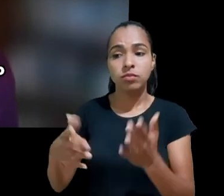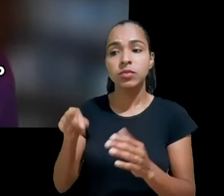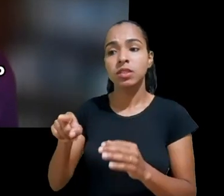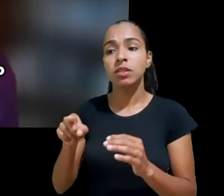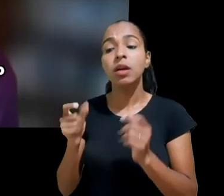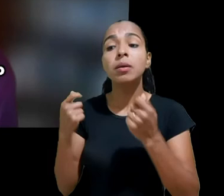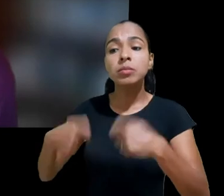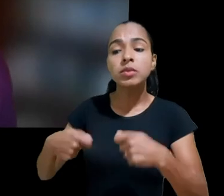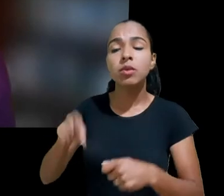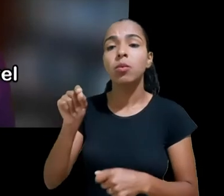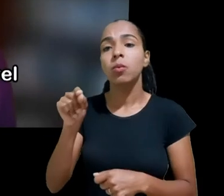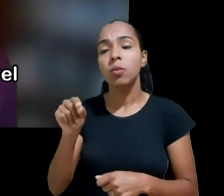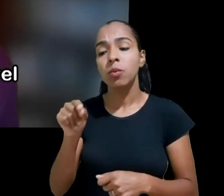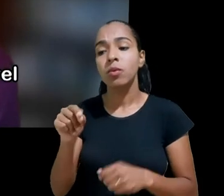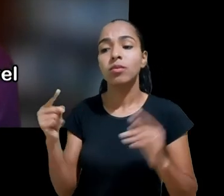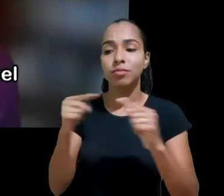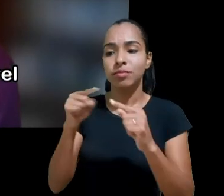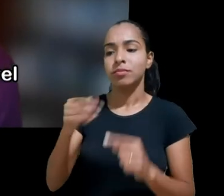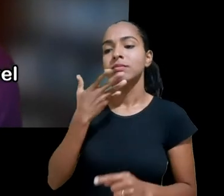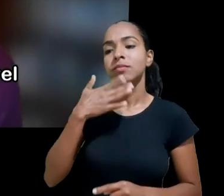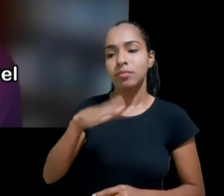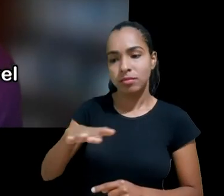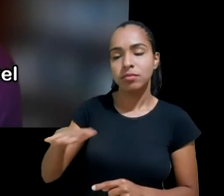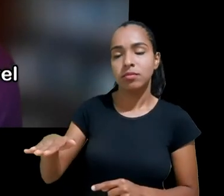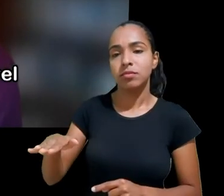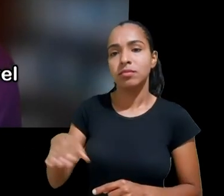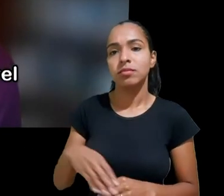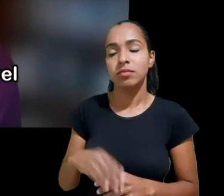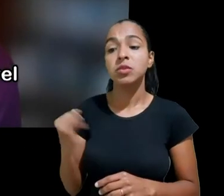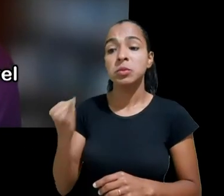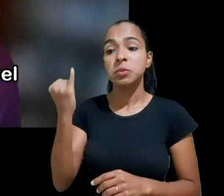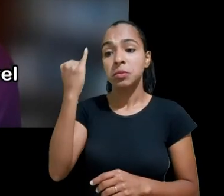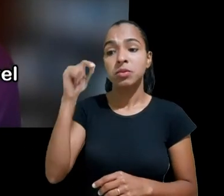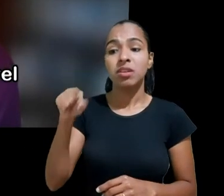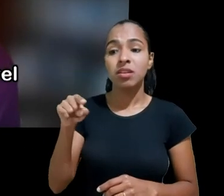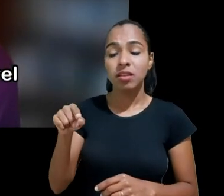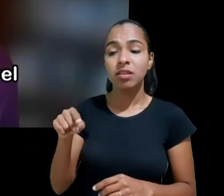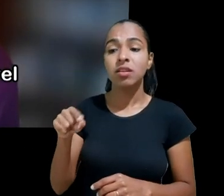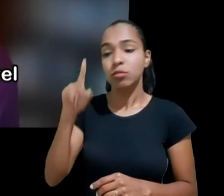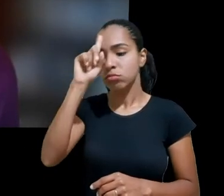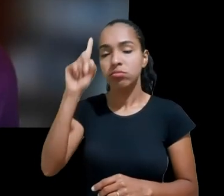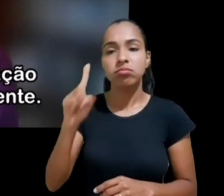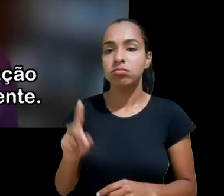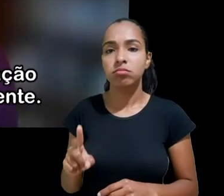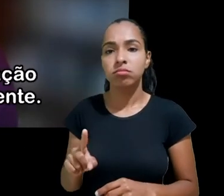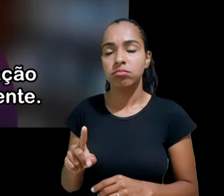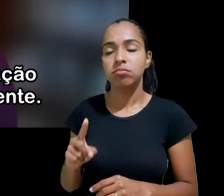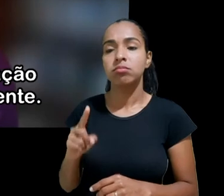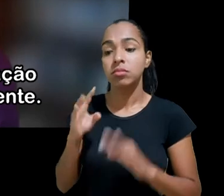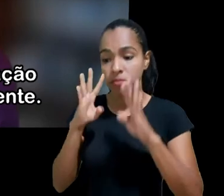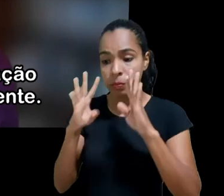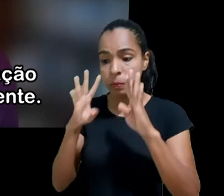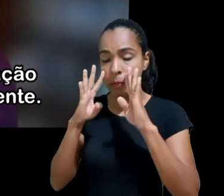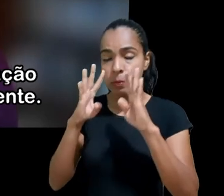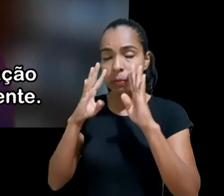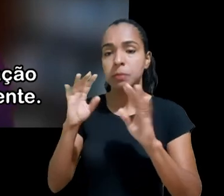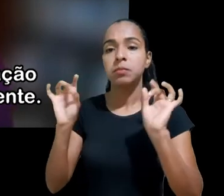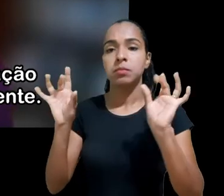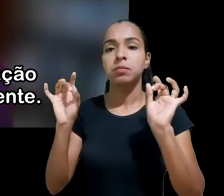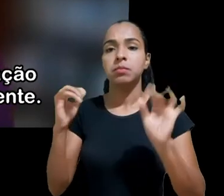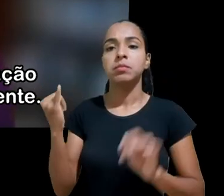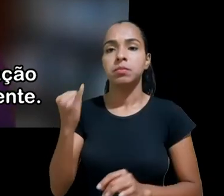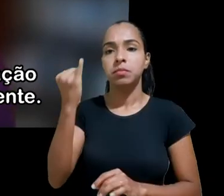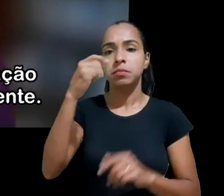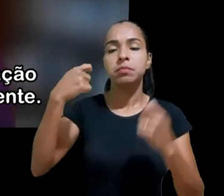apply to children who are recognised as a vulnerable audience requiring special consideration and courts and tribunals must